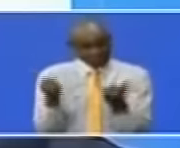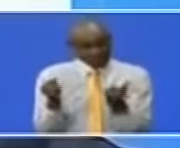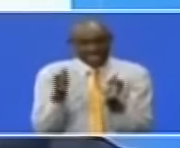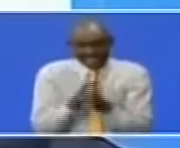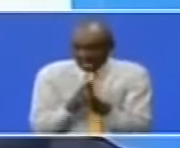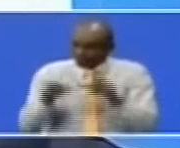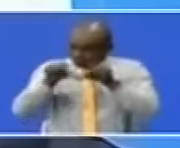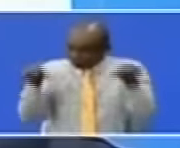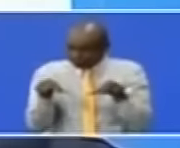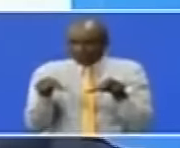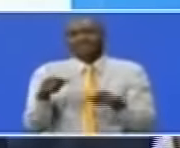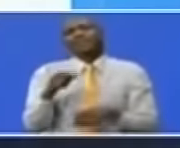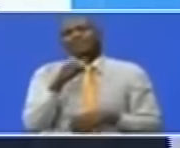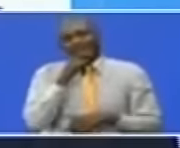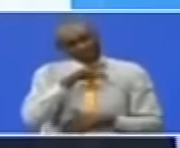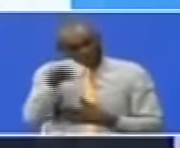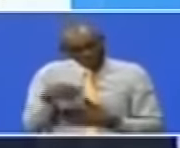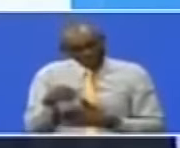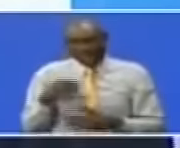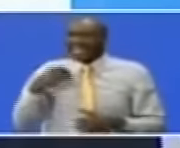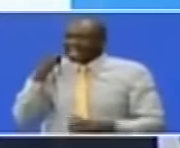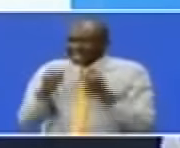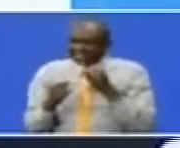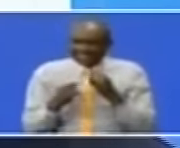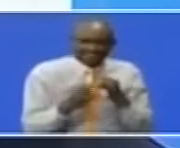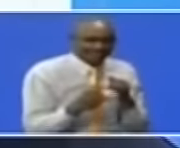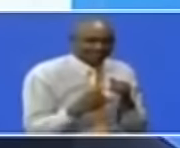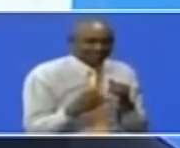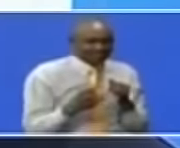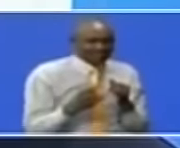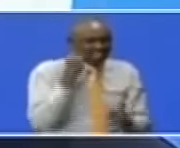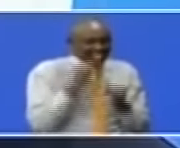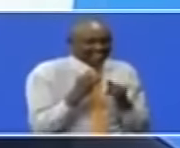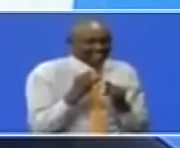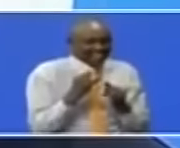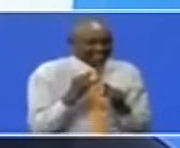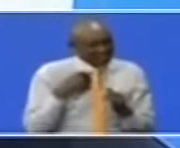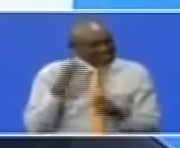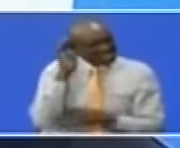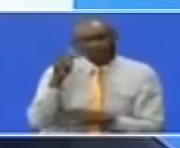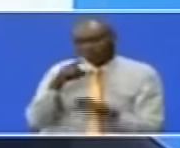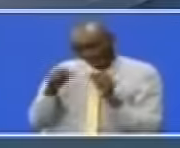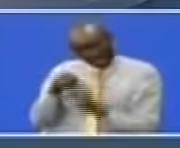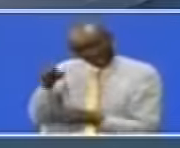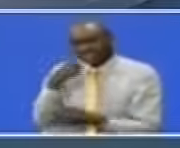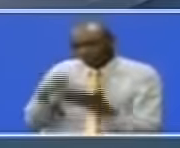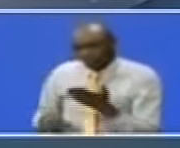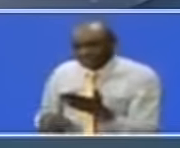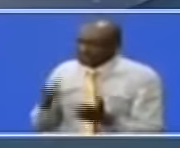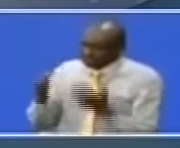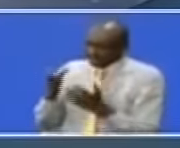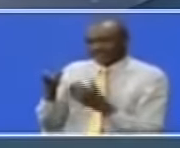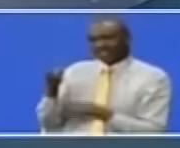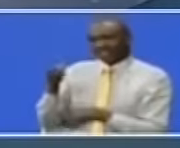to my panel. Gentlemen, the last word I had from my man there, Aaron Chariot, says, Aaron Ocheng says, you can call it for